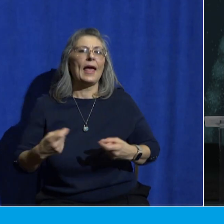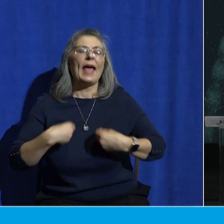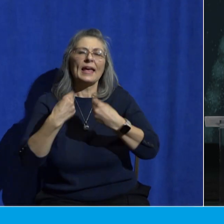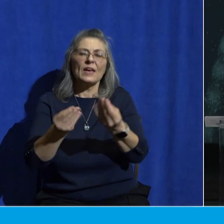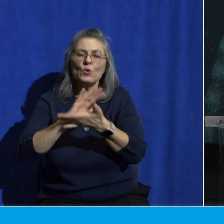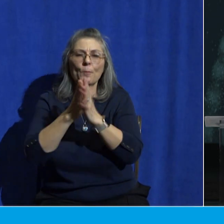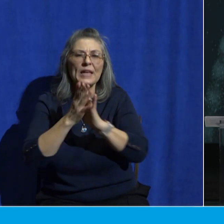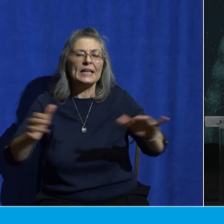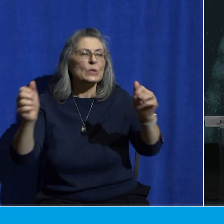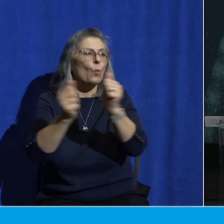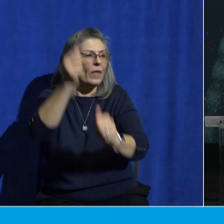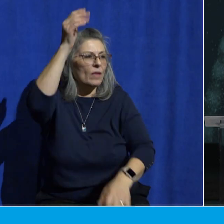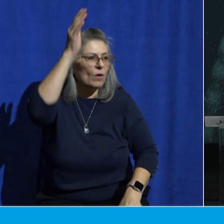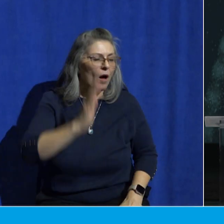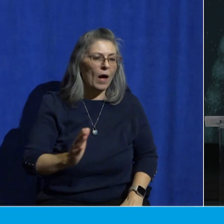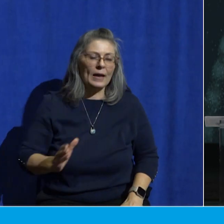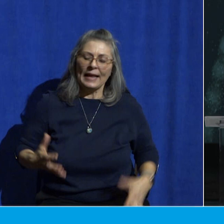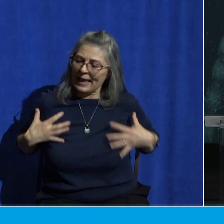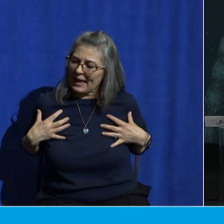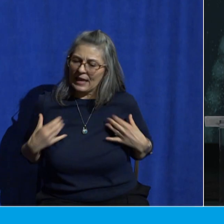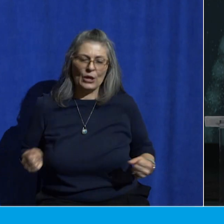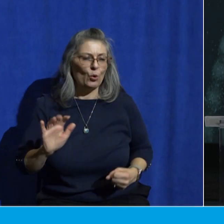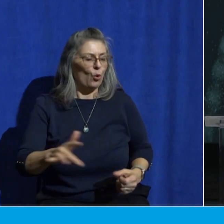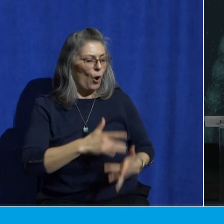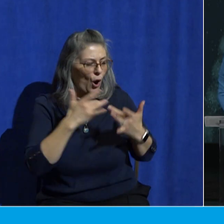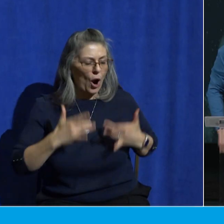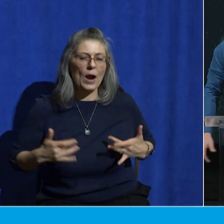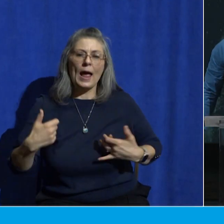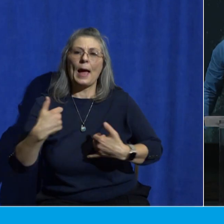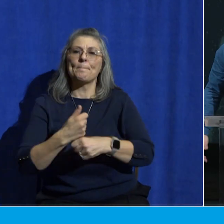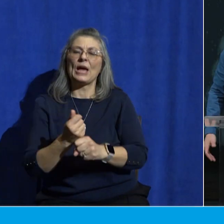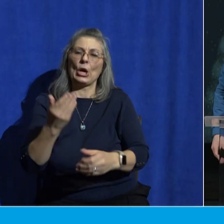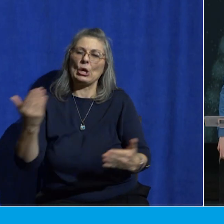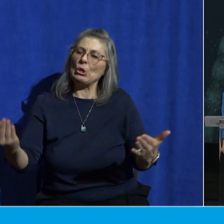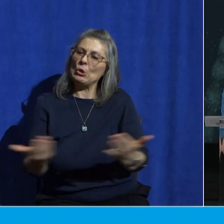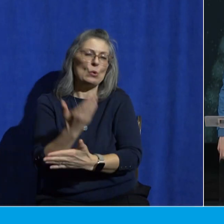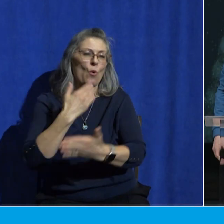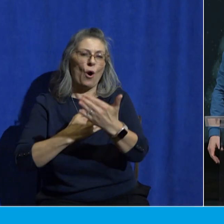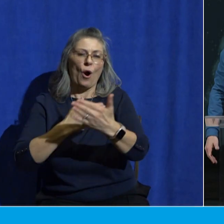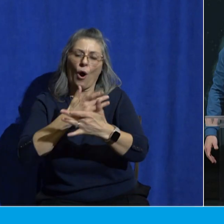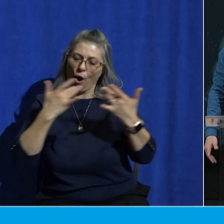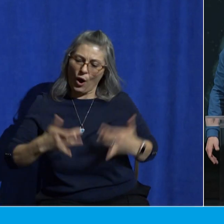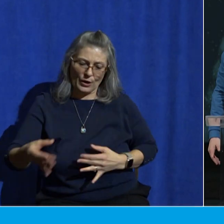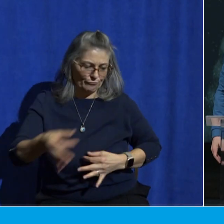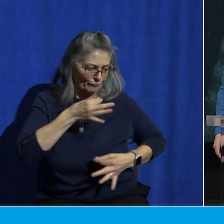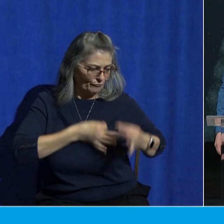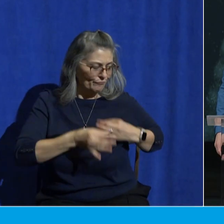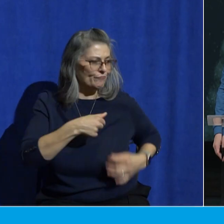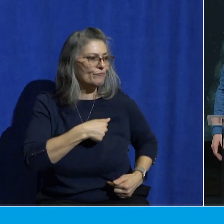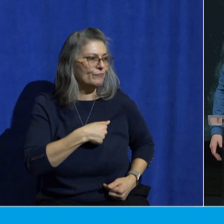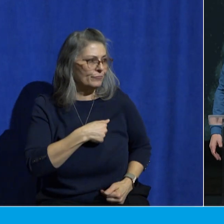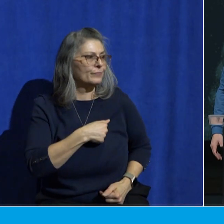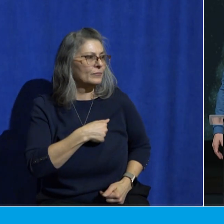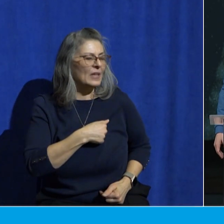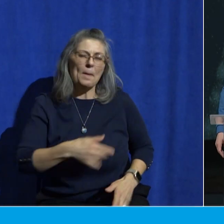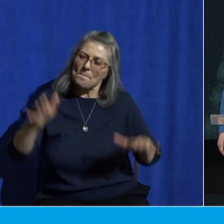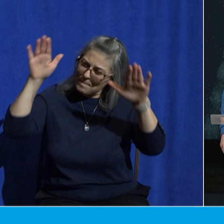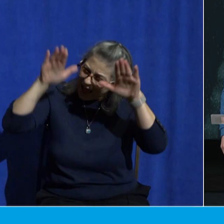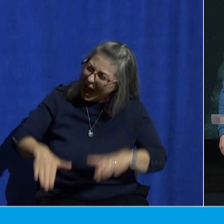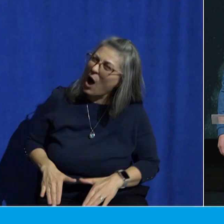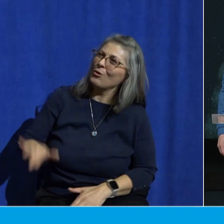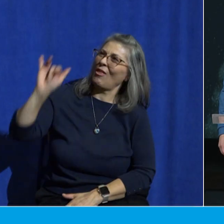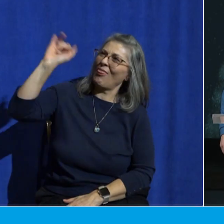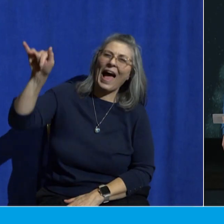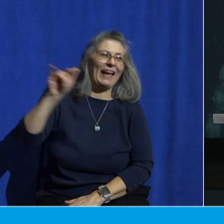God, and heal your heart and make it new. Yes, bow to this King